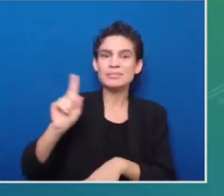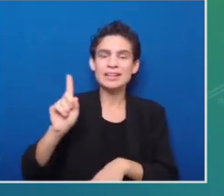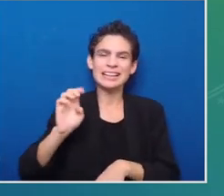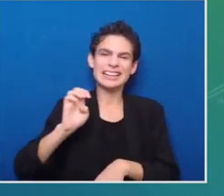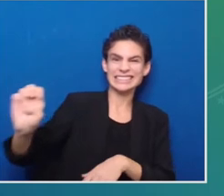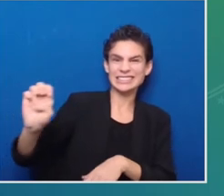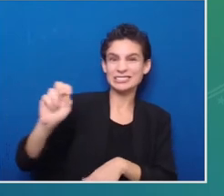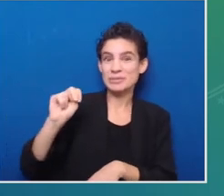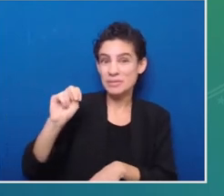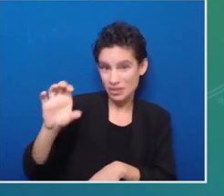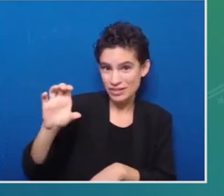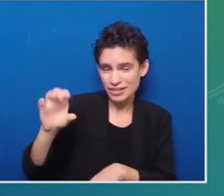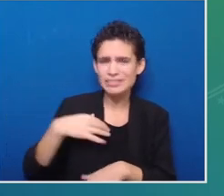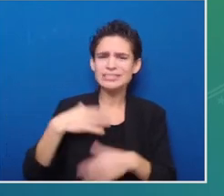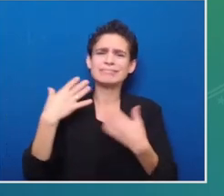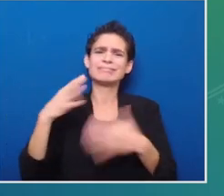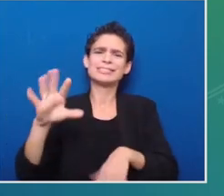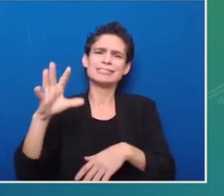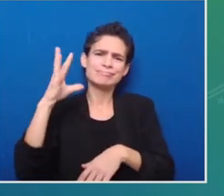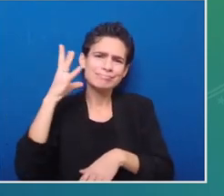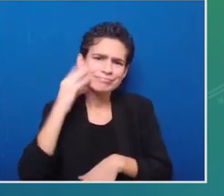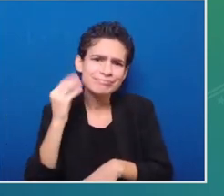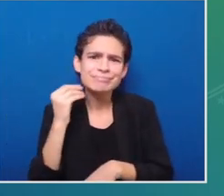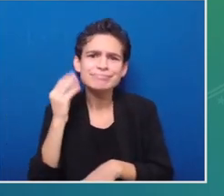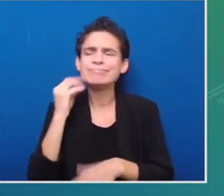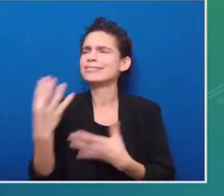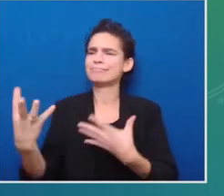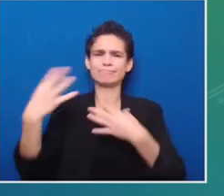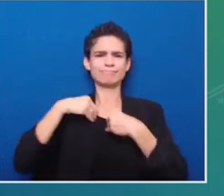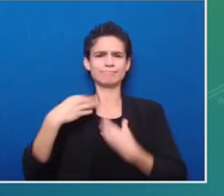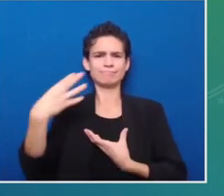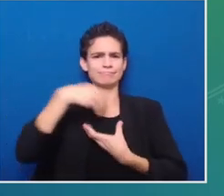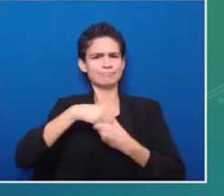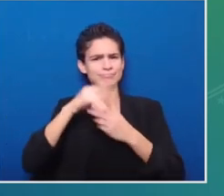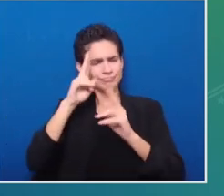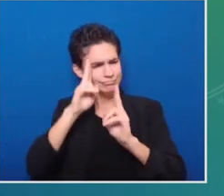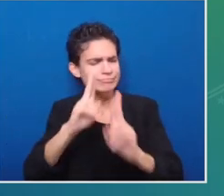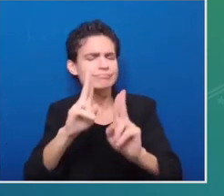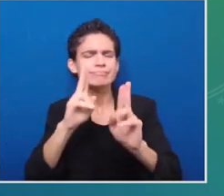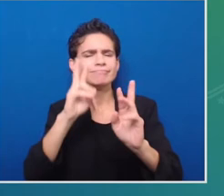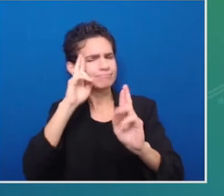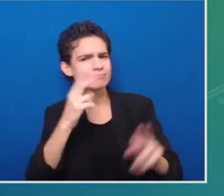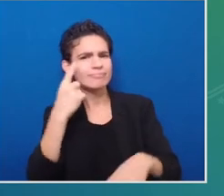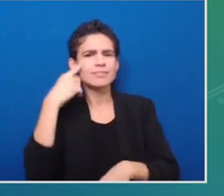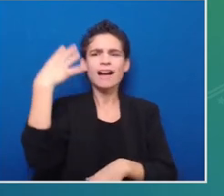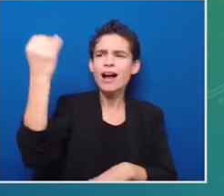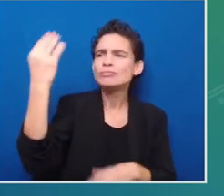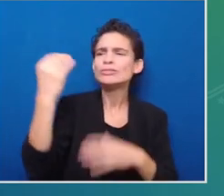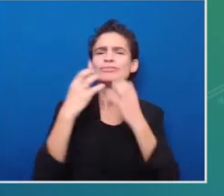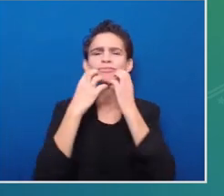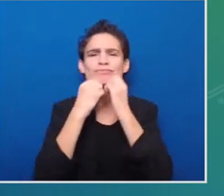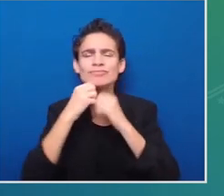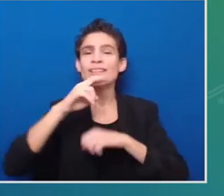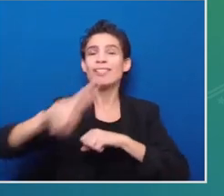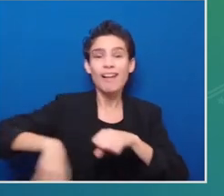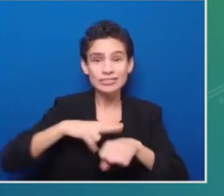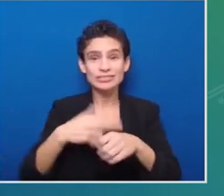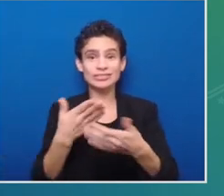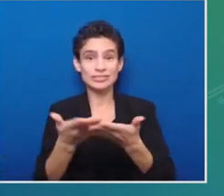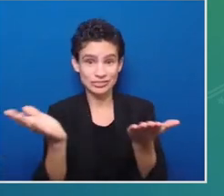Carolina, I developed a deep love and respect for the outdoors and our natural resources. But I